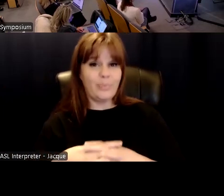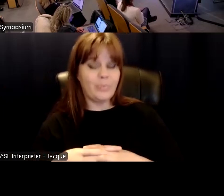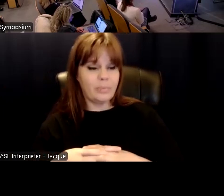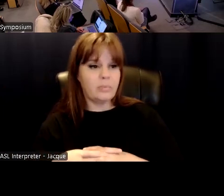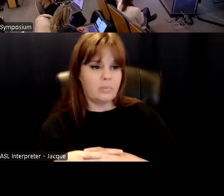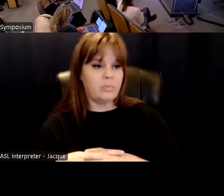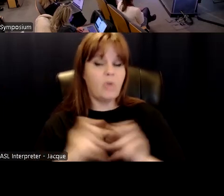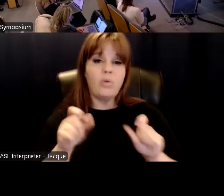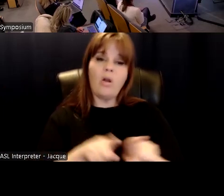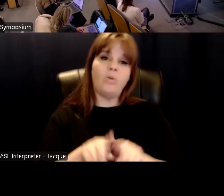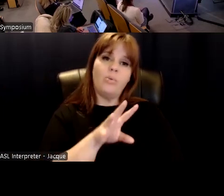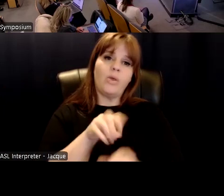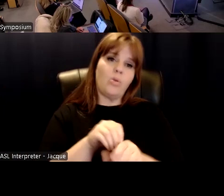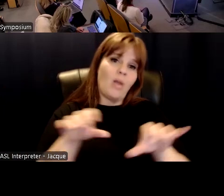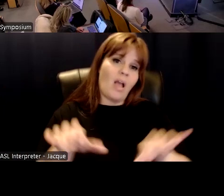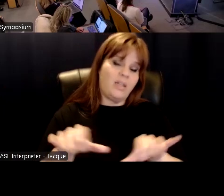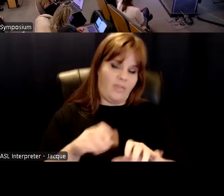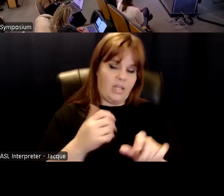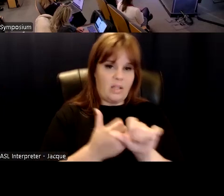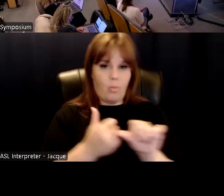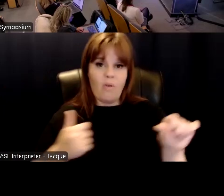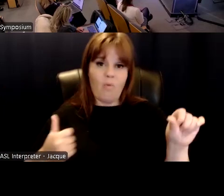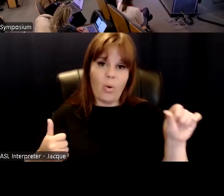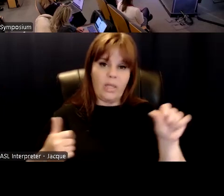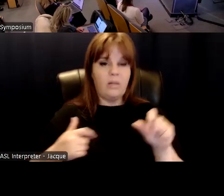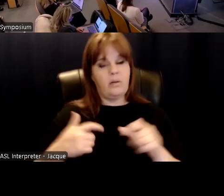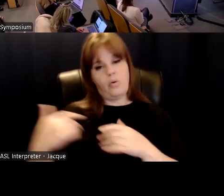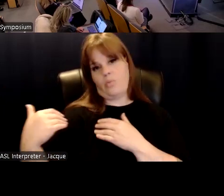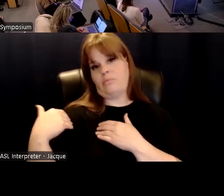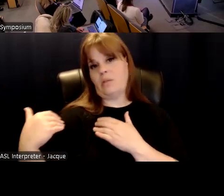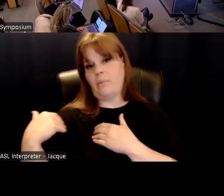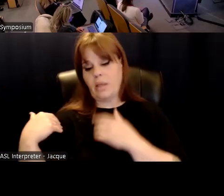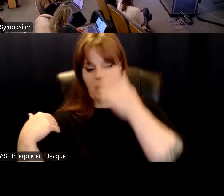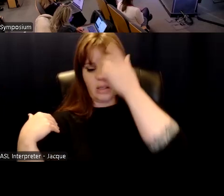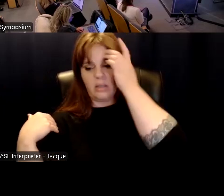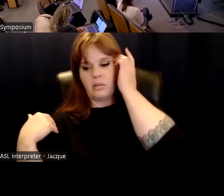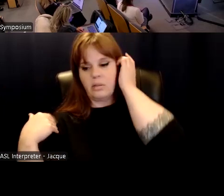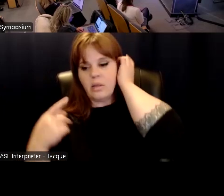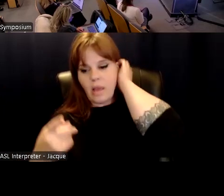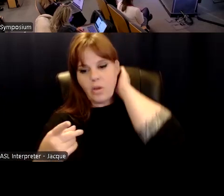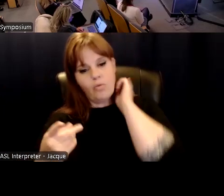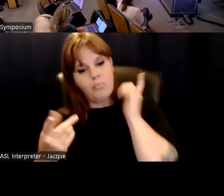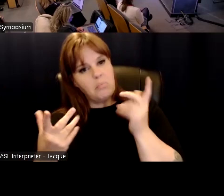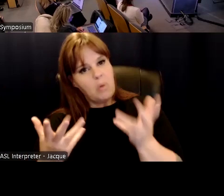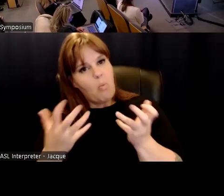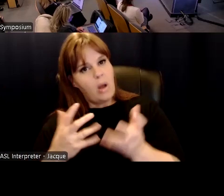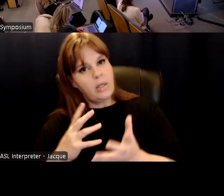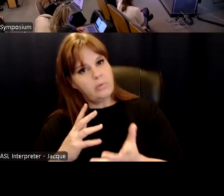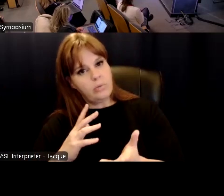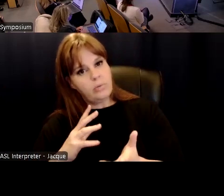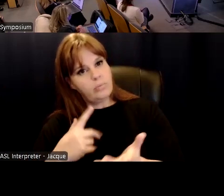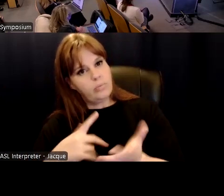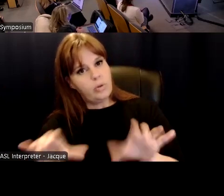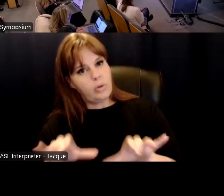also include activities that were avoided or responsibilities that you've been meaning to get to. And